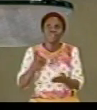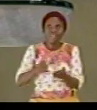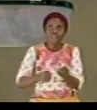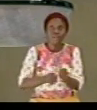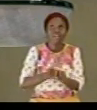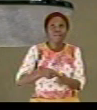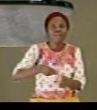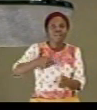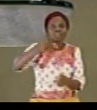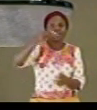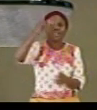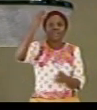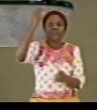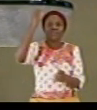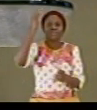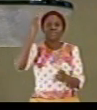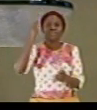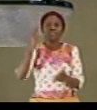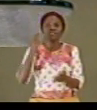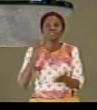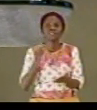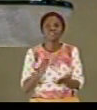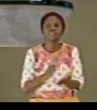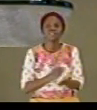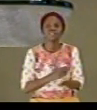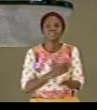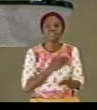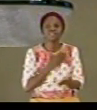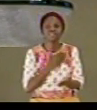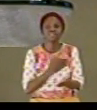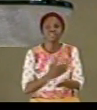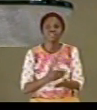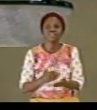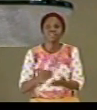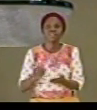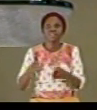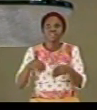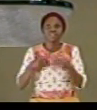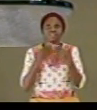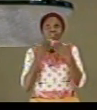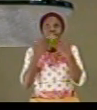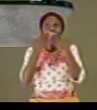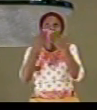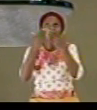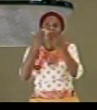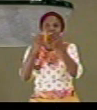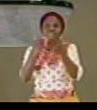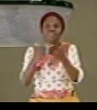highest. Let our King be lifted high.